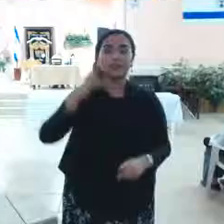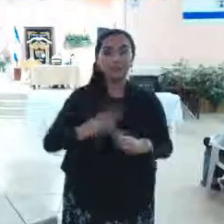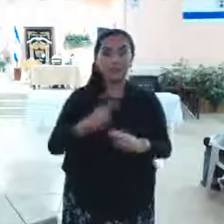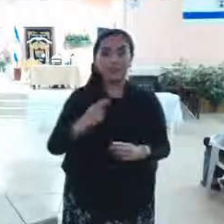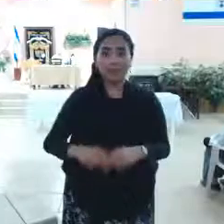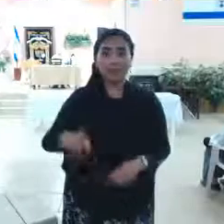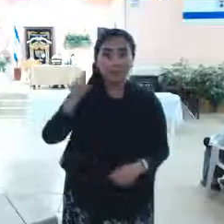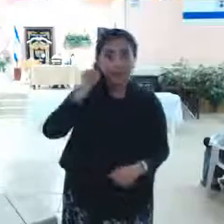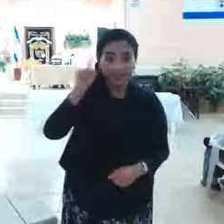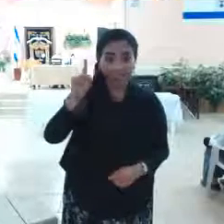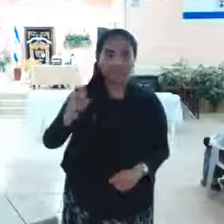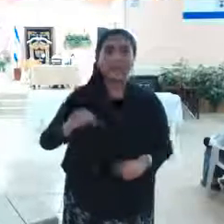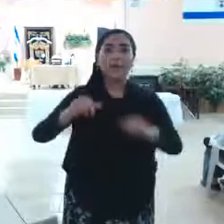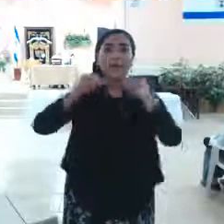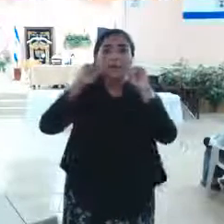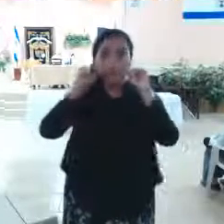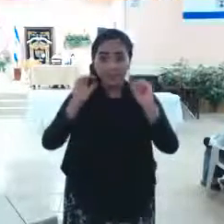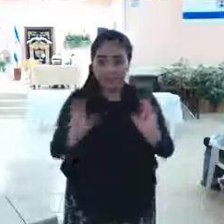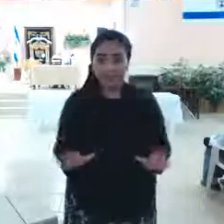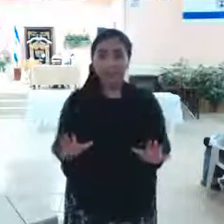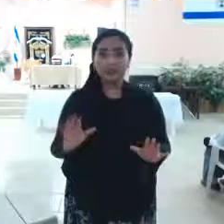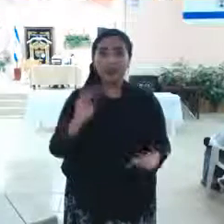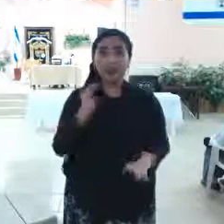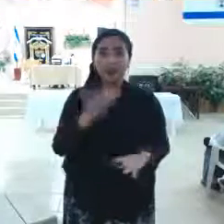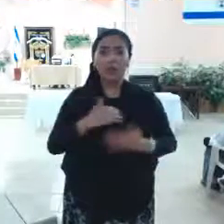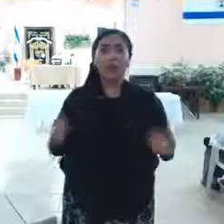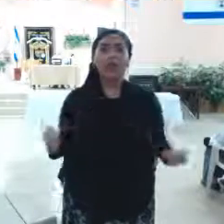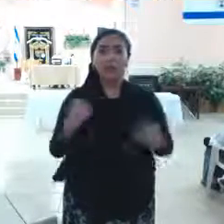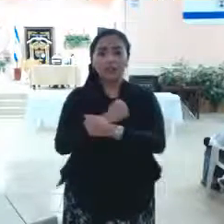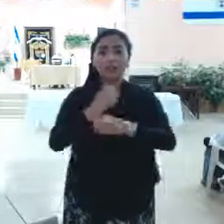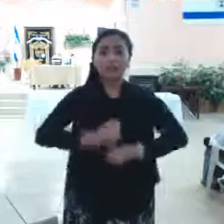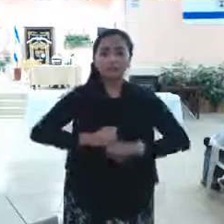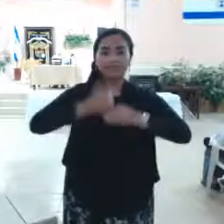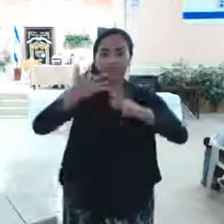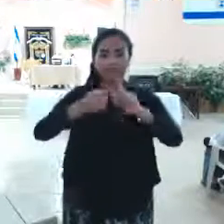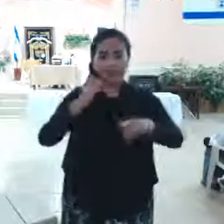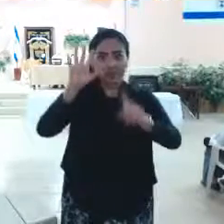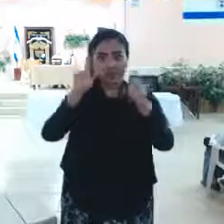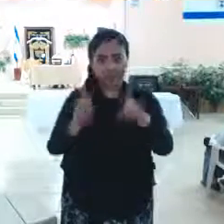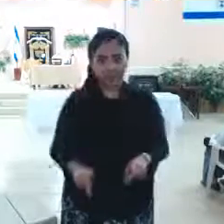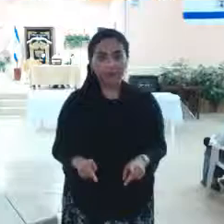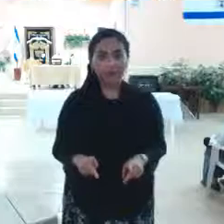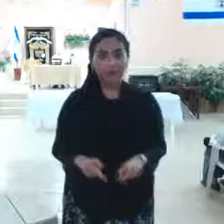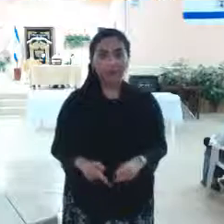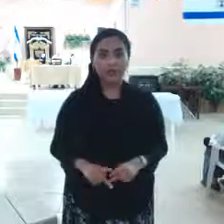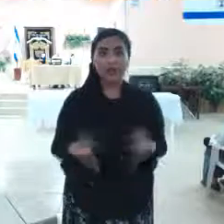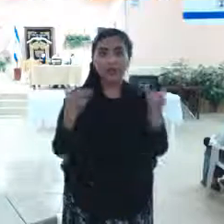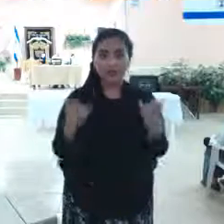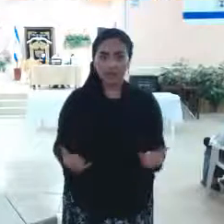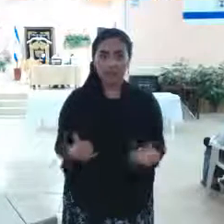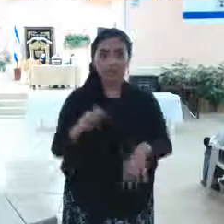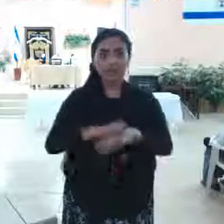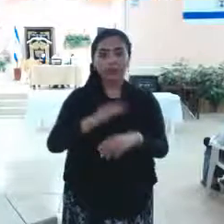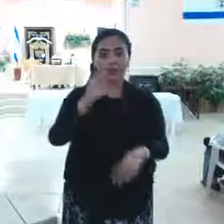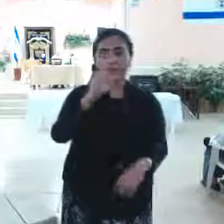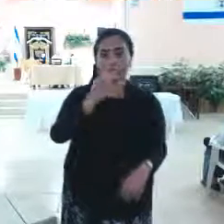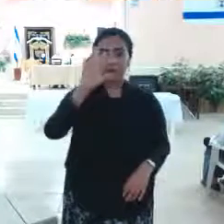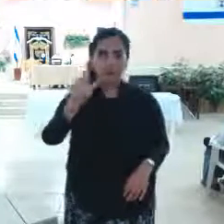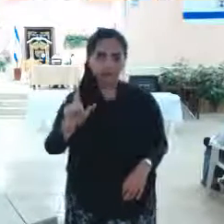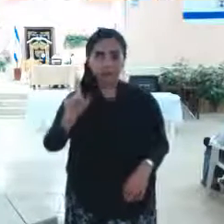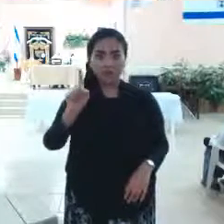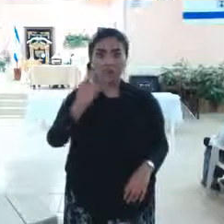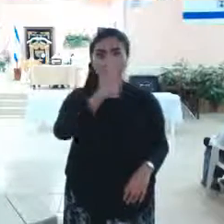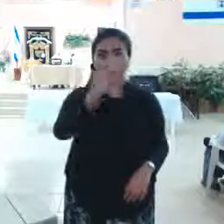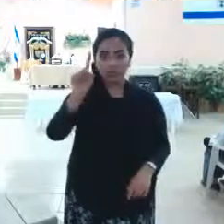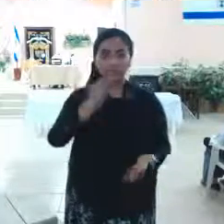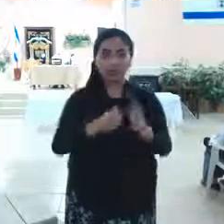Blessed is your name. He blesses the love expressions of his people. Now, in